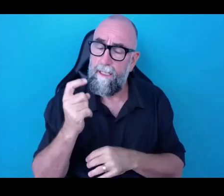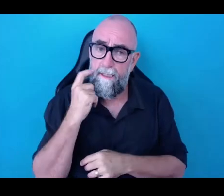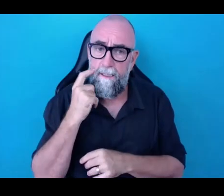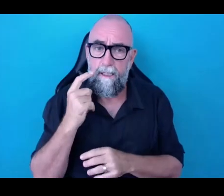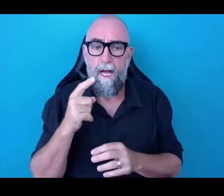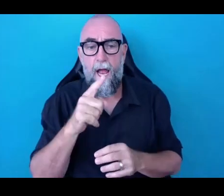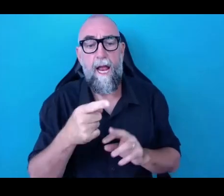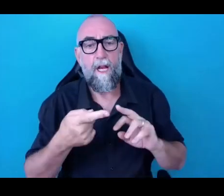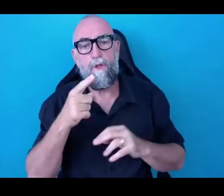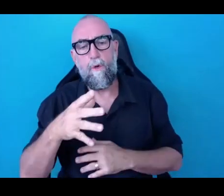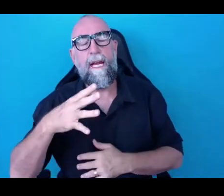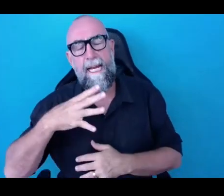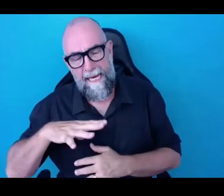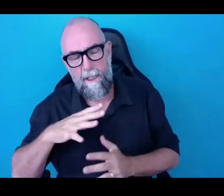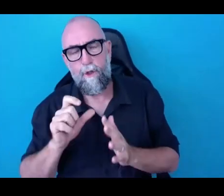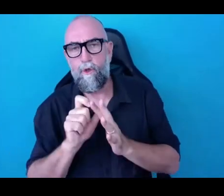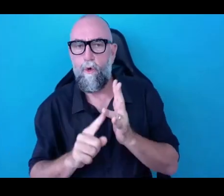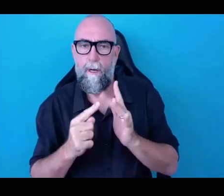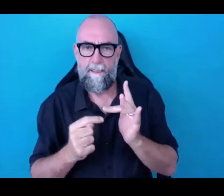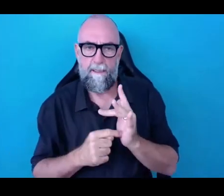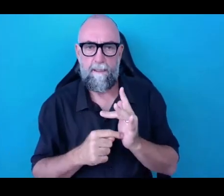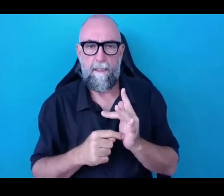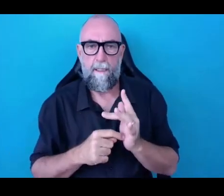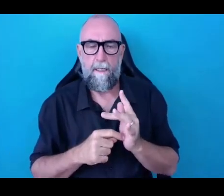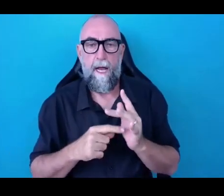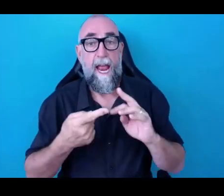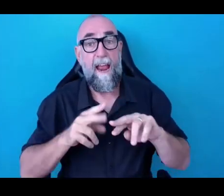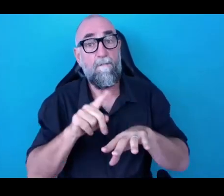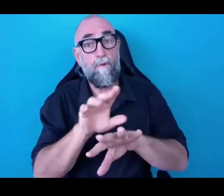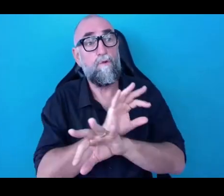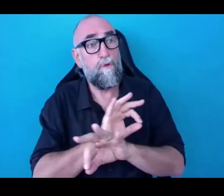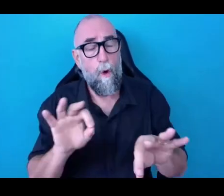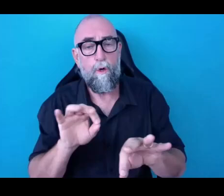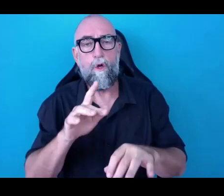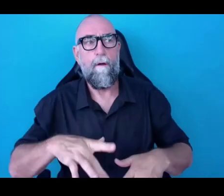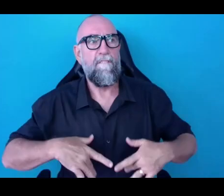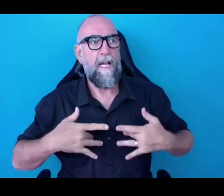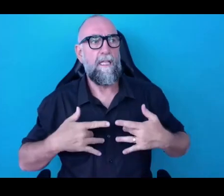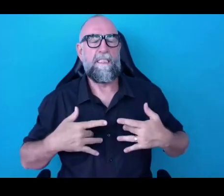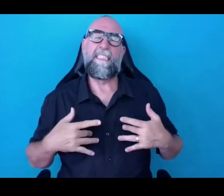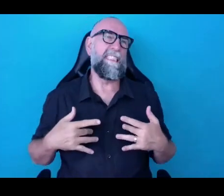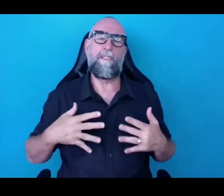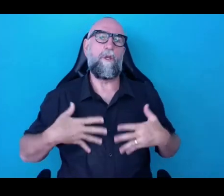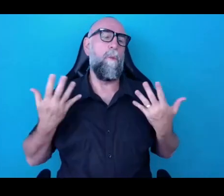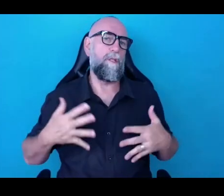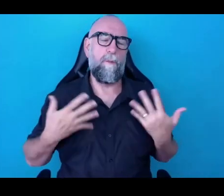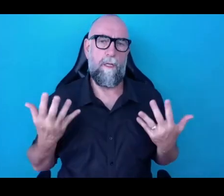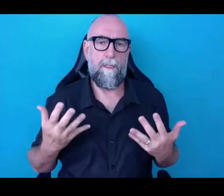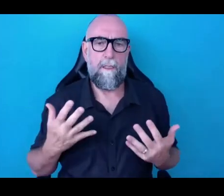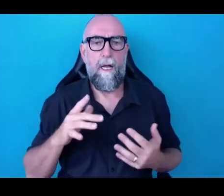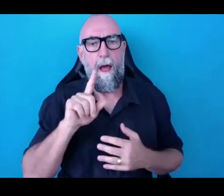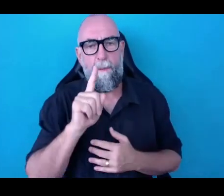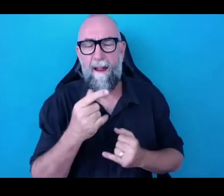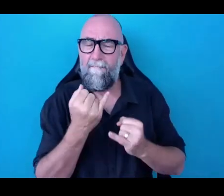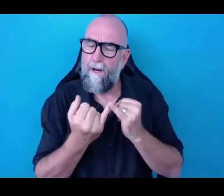very discouraging. It does seem like the weight of your world on your shoulders, but very small things get to happen. And I look at things